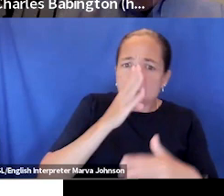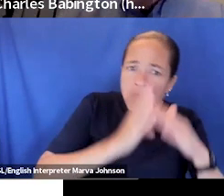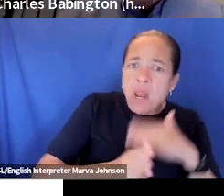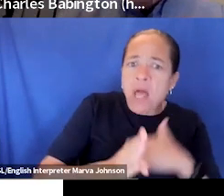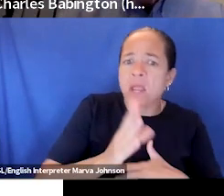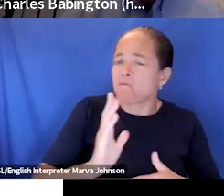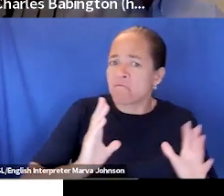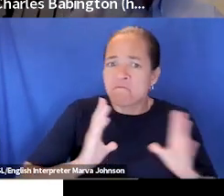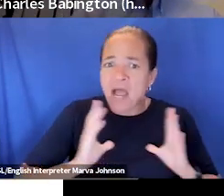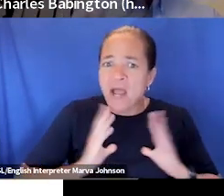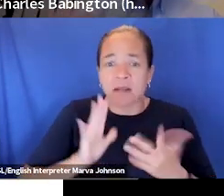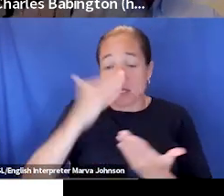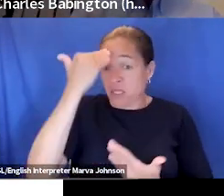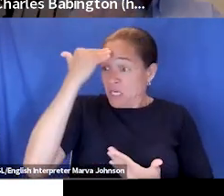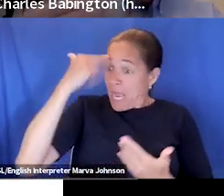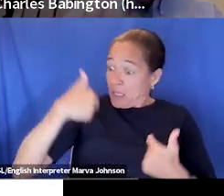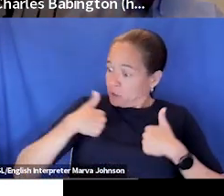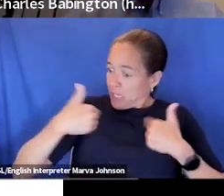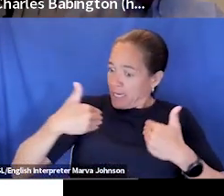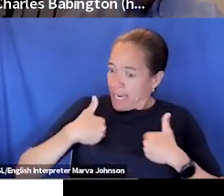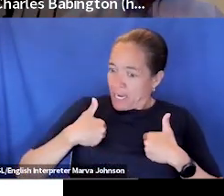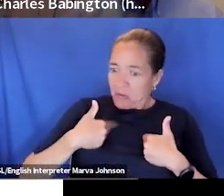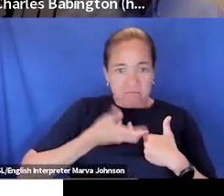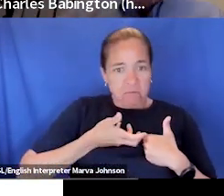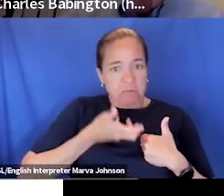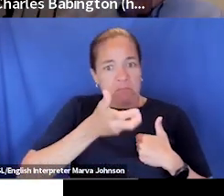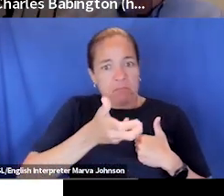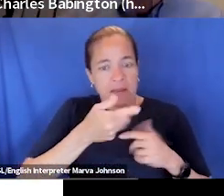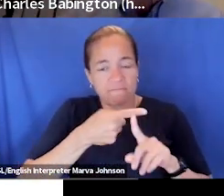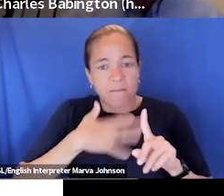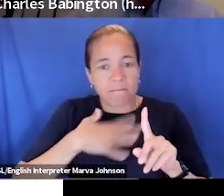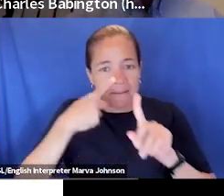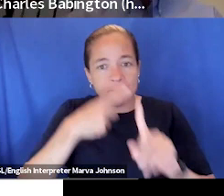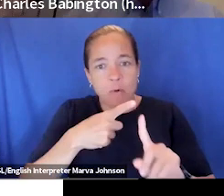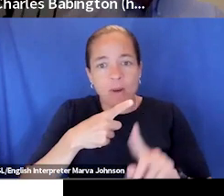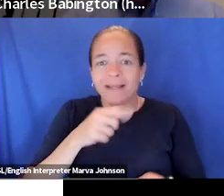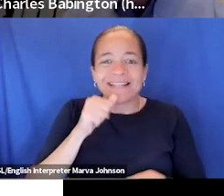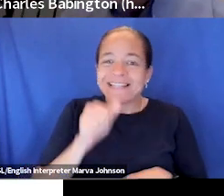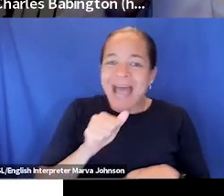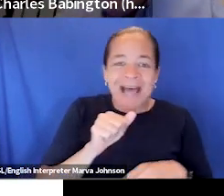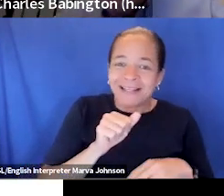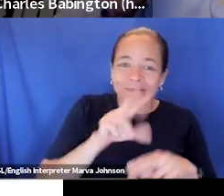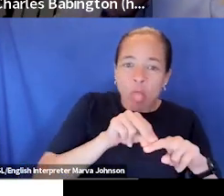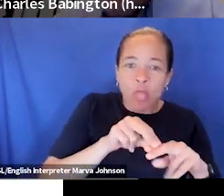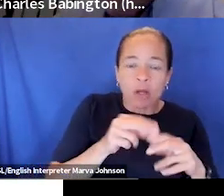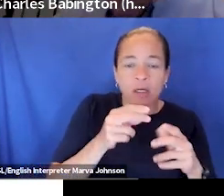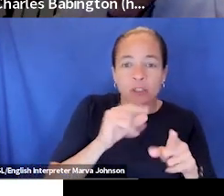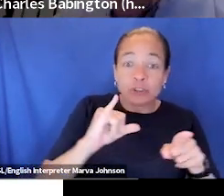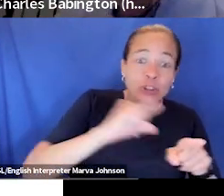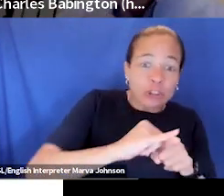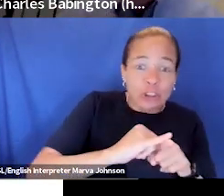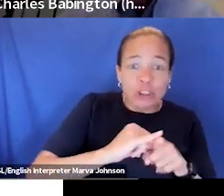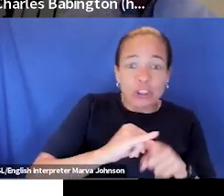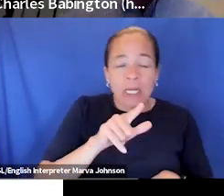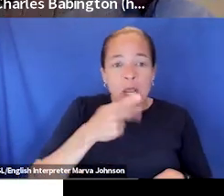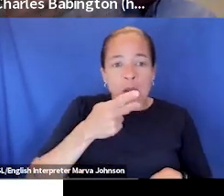the knowledge that you have through the points that you make, not through using big words like precipitation when it's 70 degrees and there's